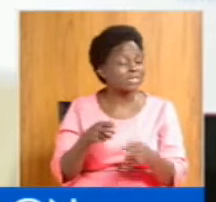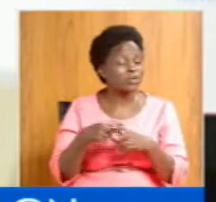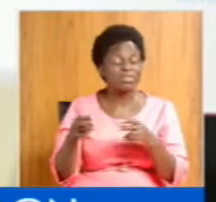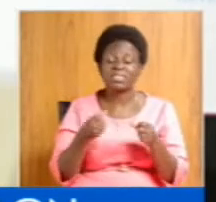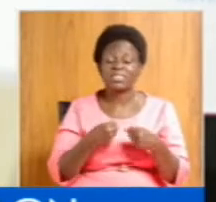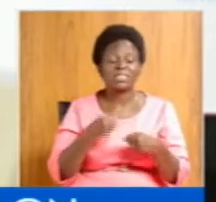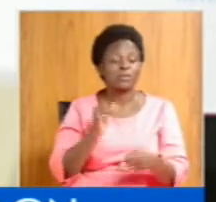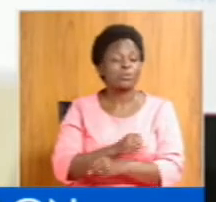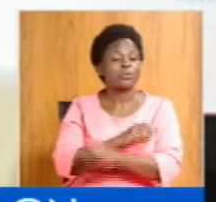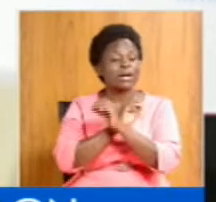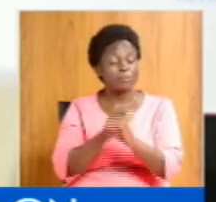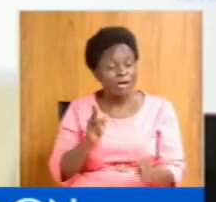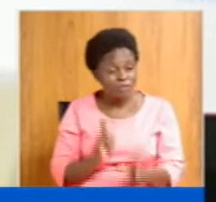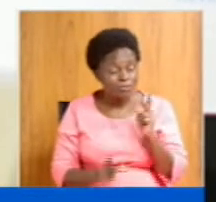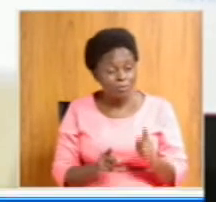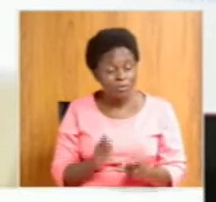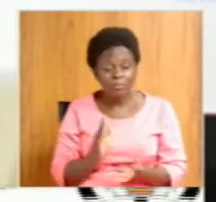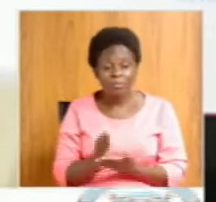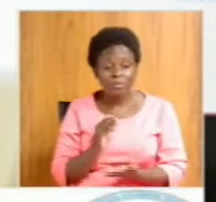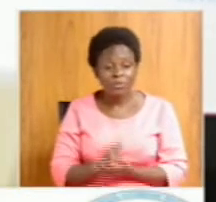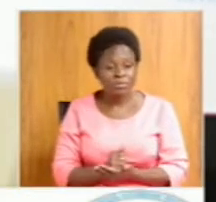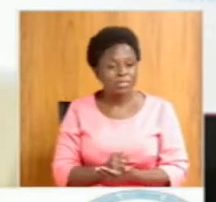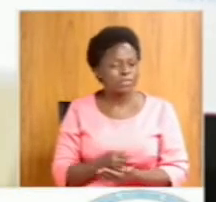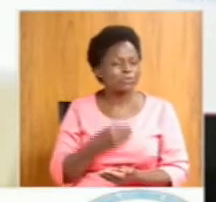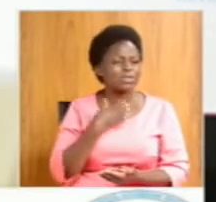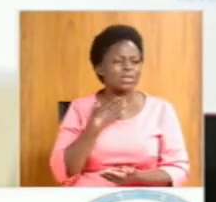the necessary services to people is because we